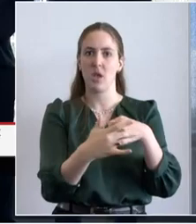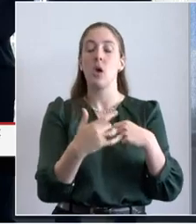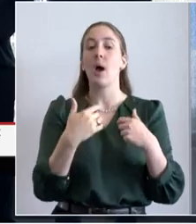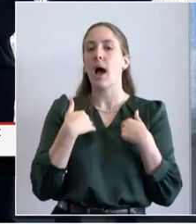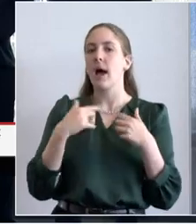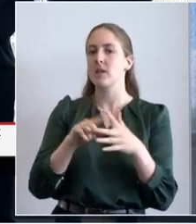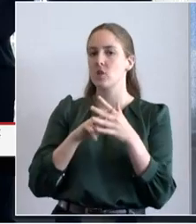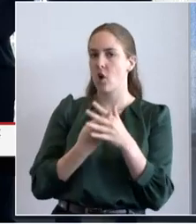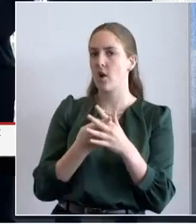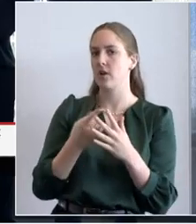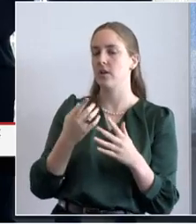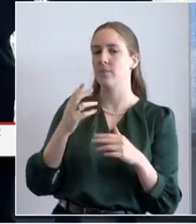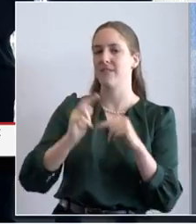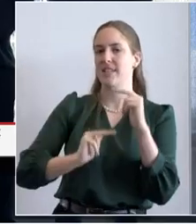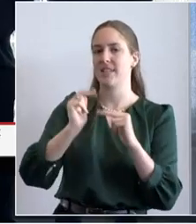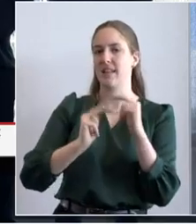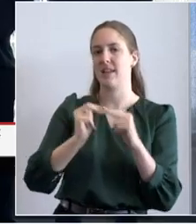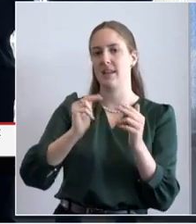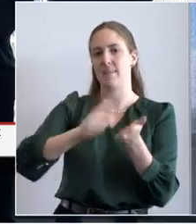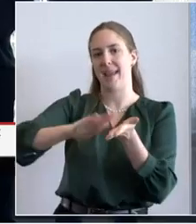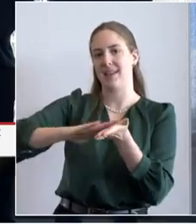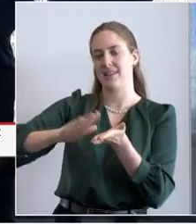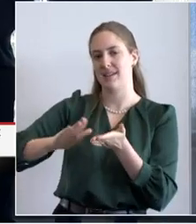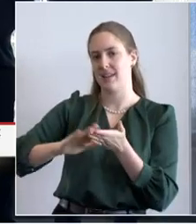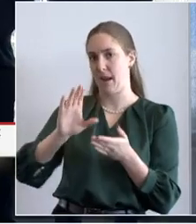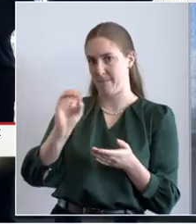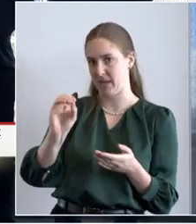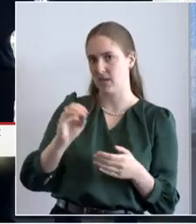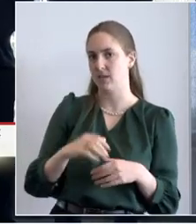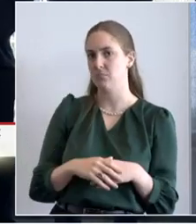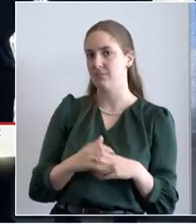that this Ward 7 resident,